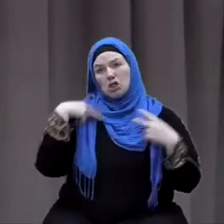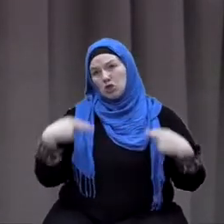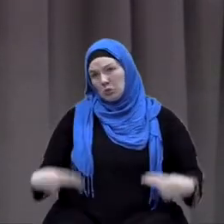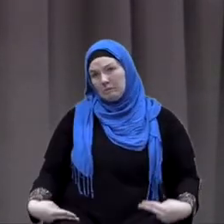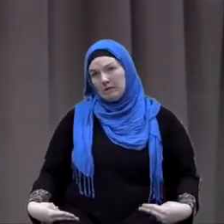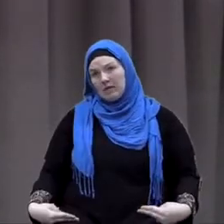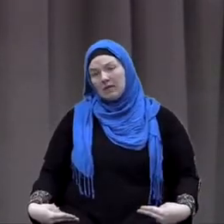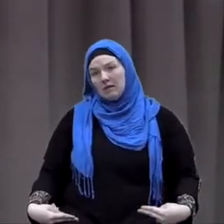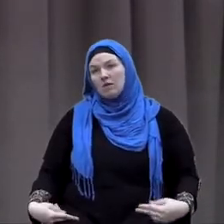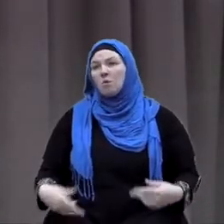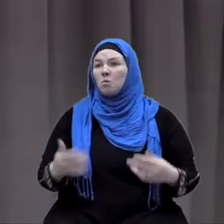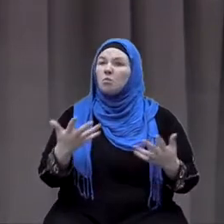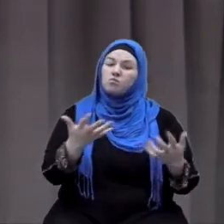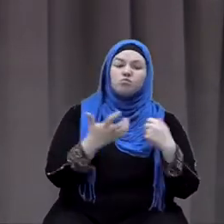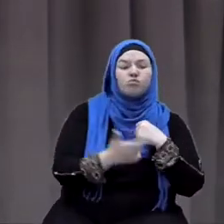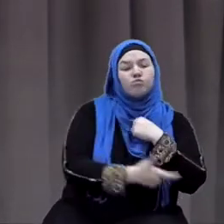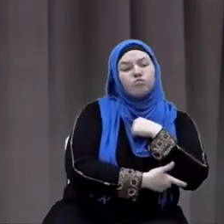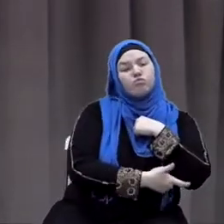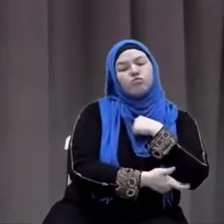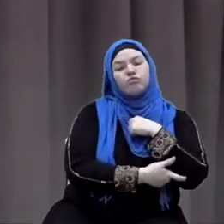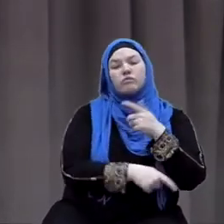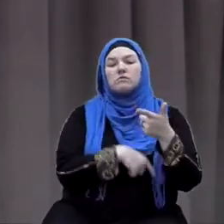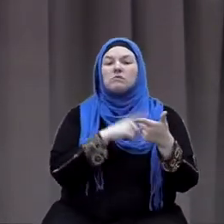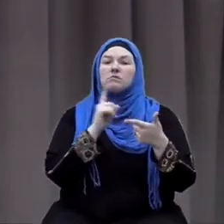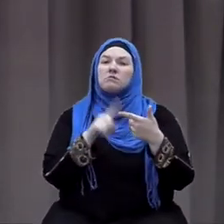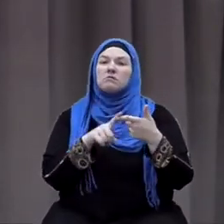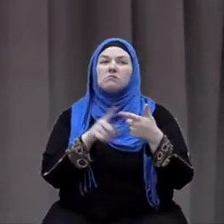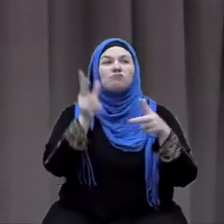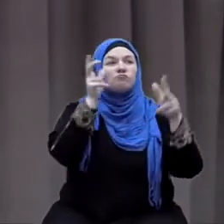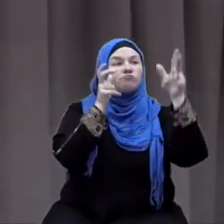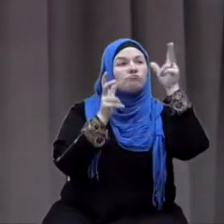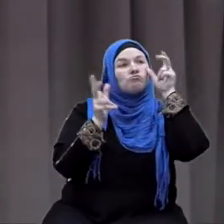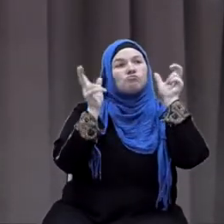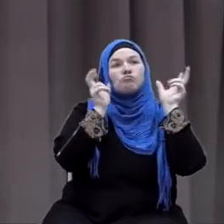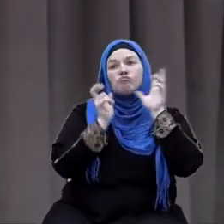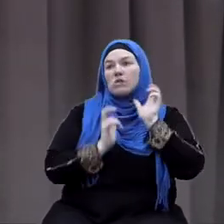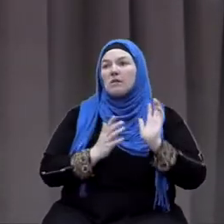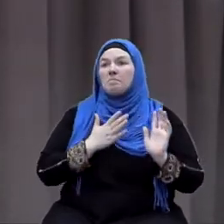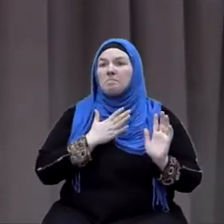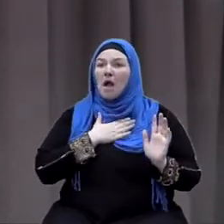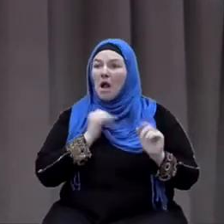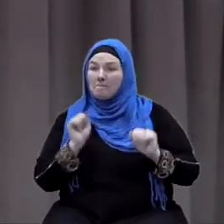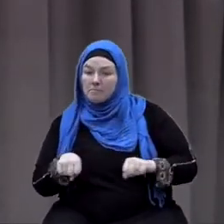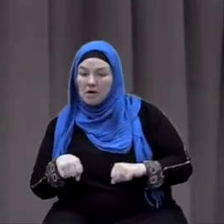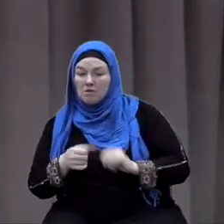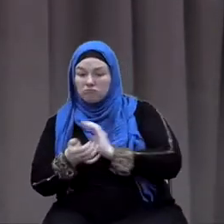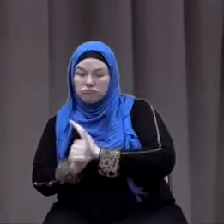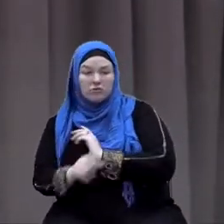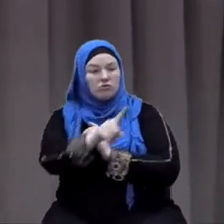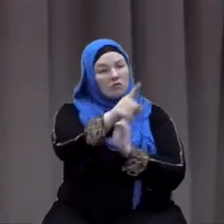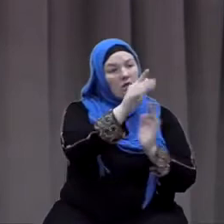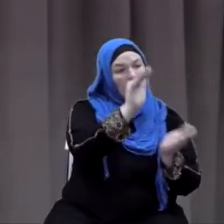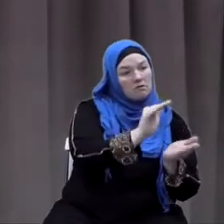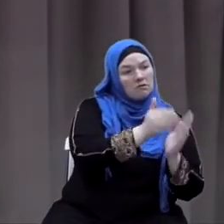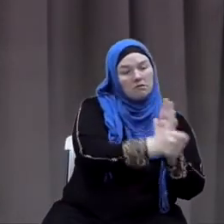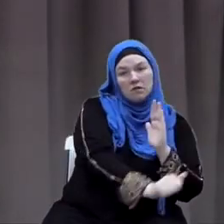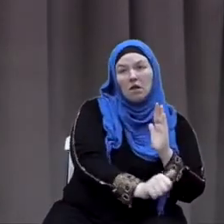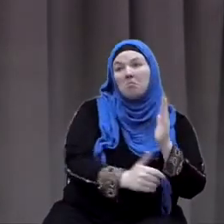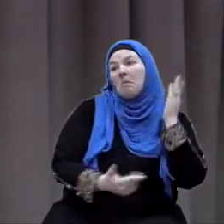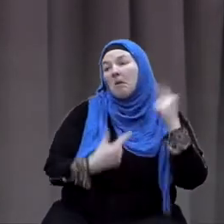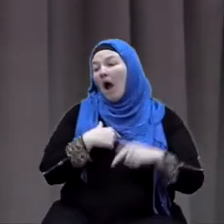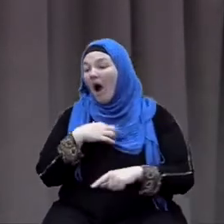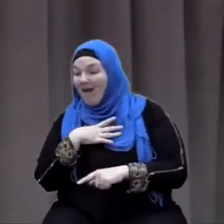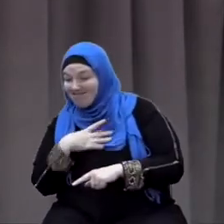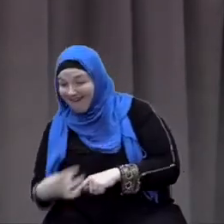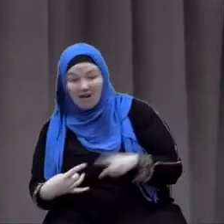humans, with desires, faculties and capabilities that are not the same, they end up either liking something